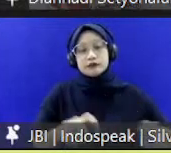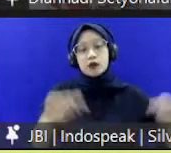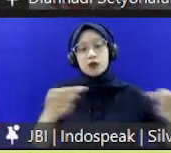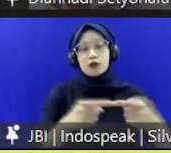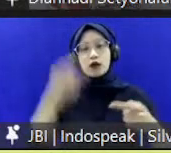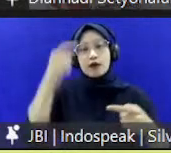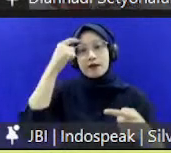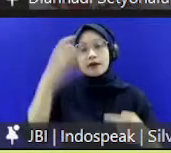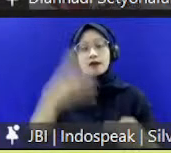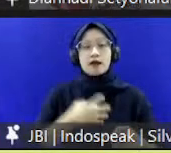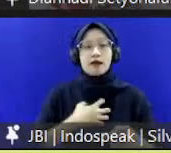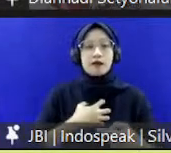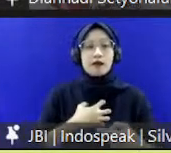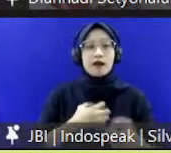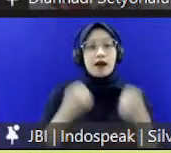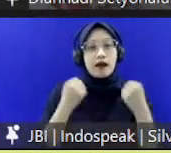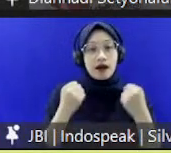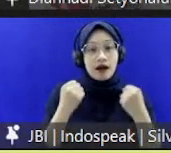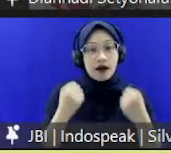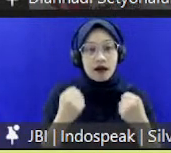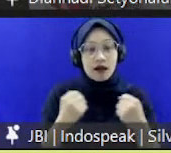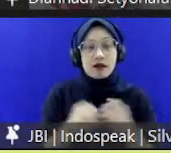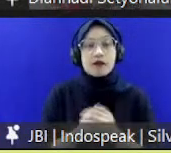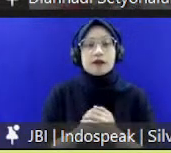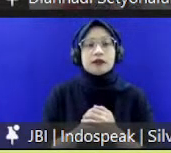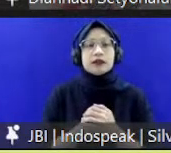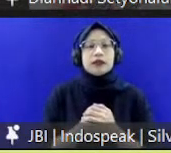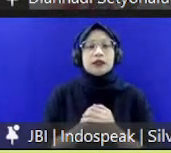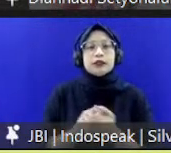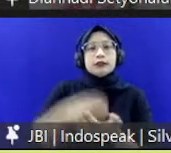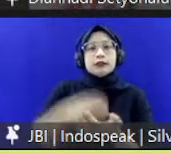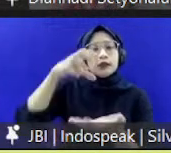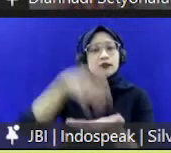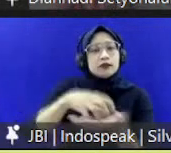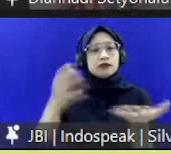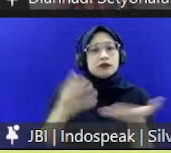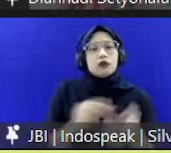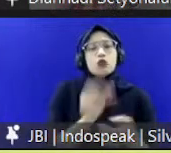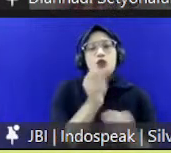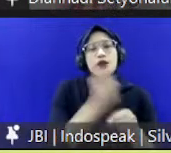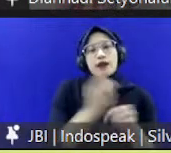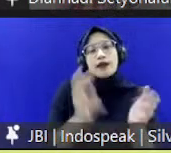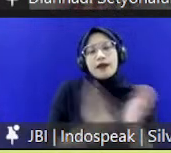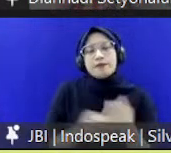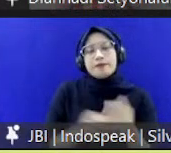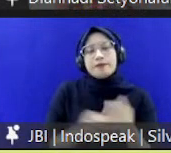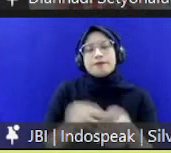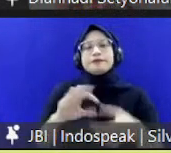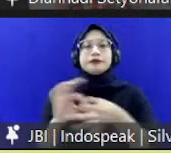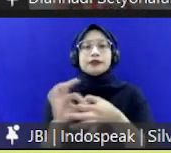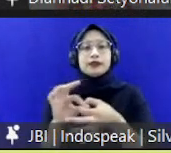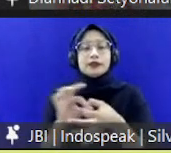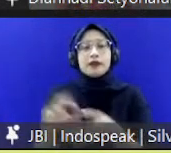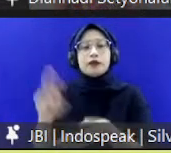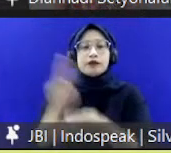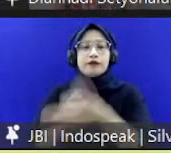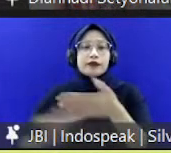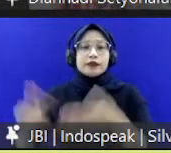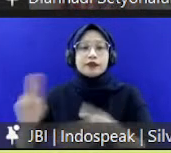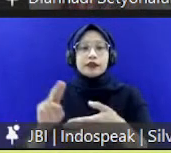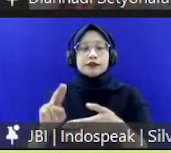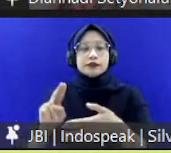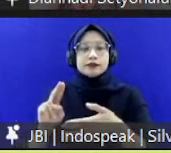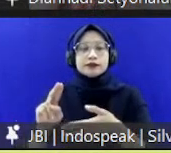is a collaboration between Middlesex University London and University of Gadjah Mada, which is made possible by the funding of the